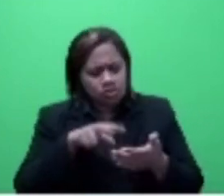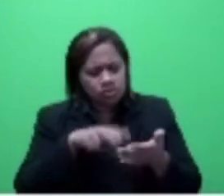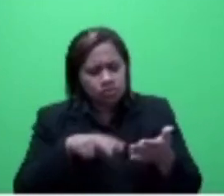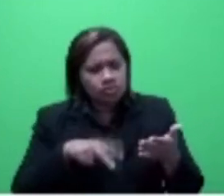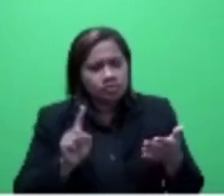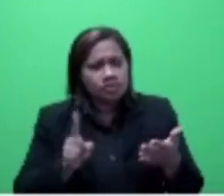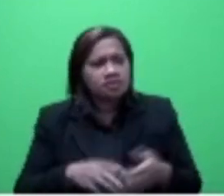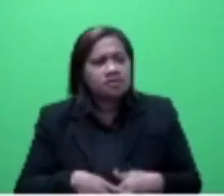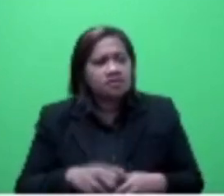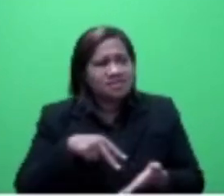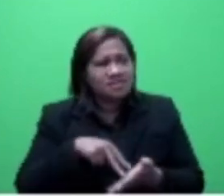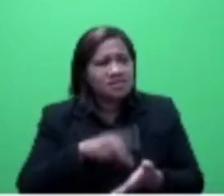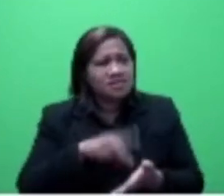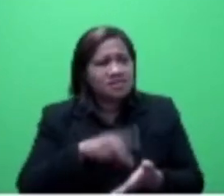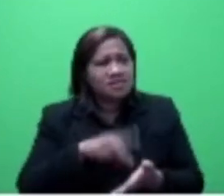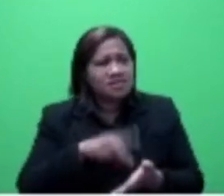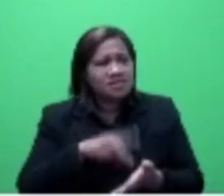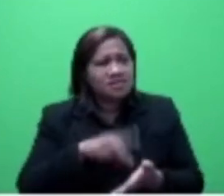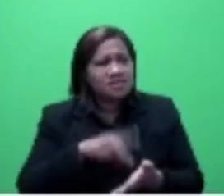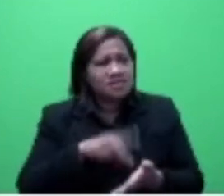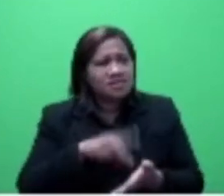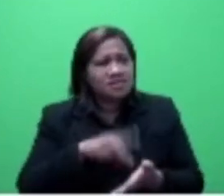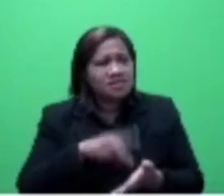pursuant to Standing Order 131, that